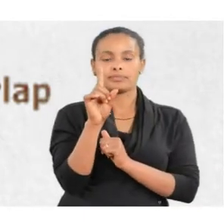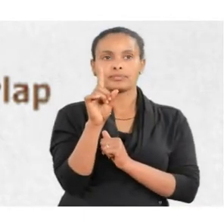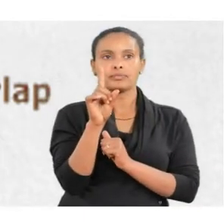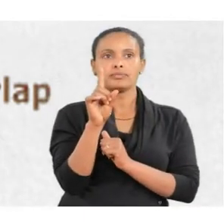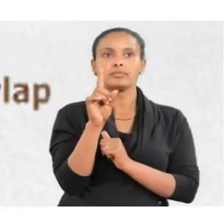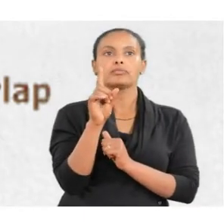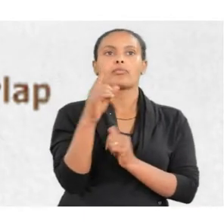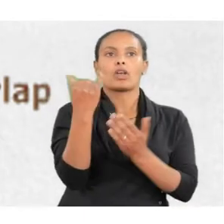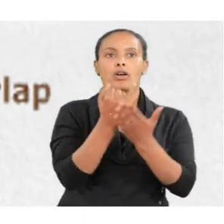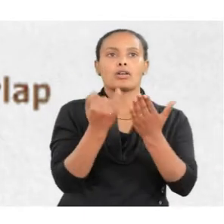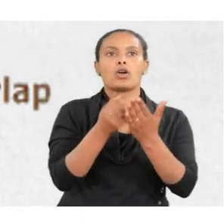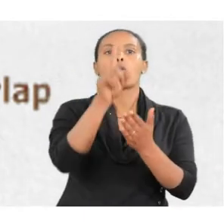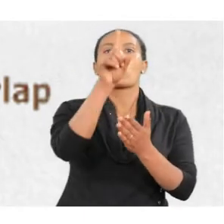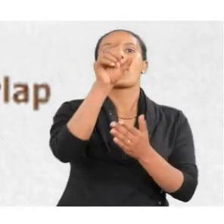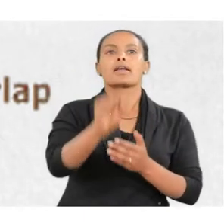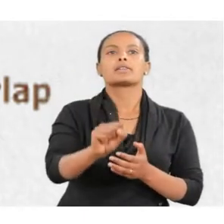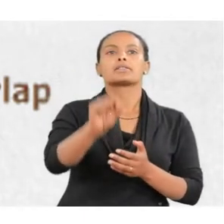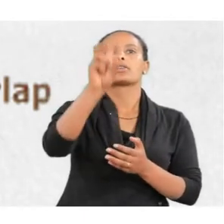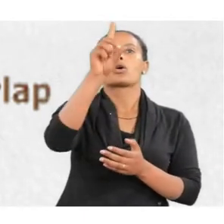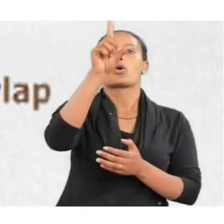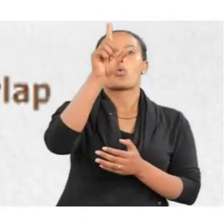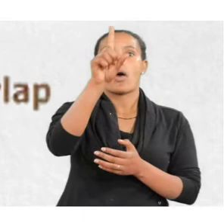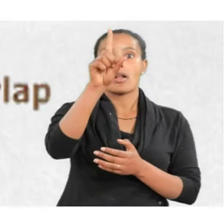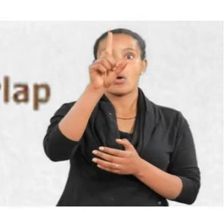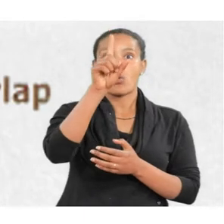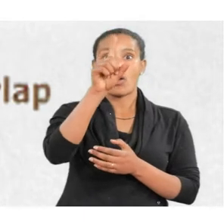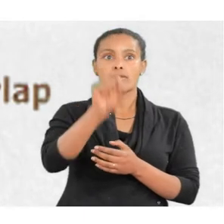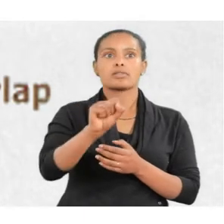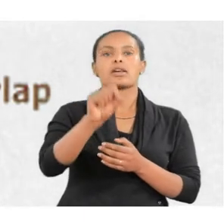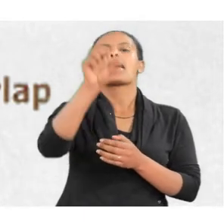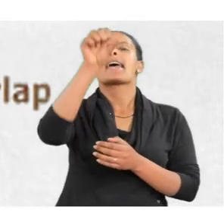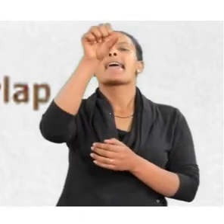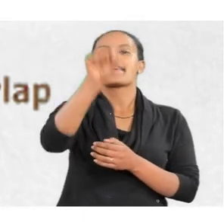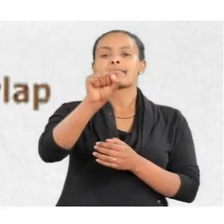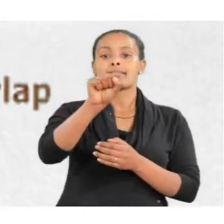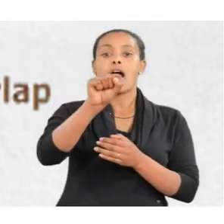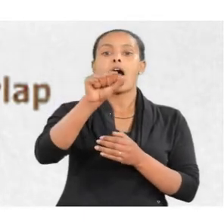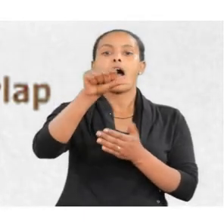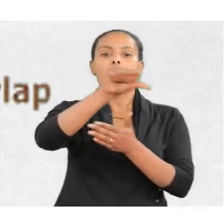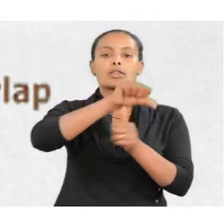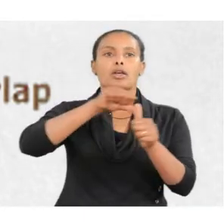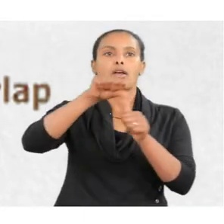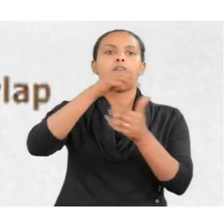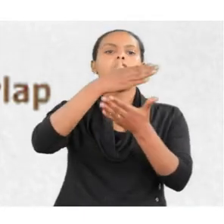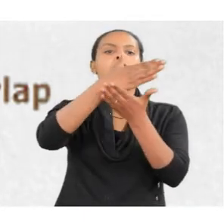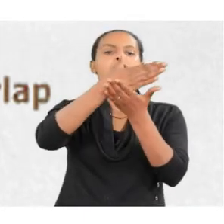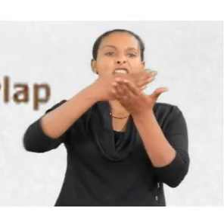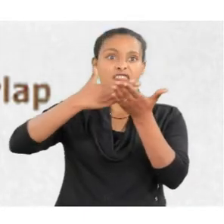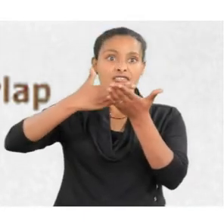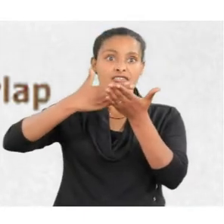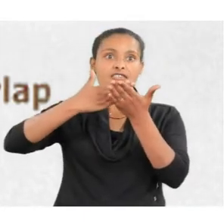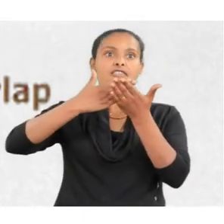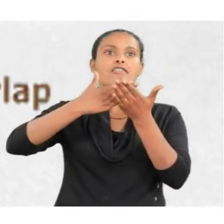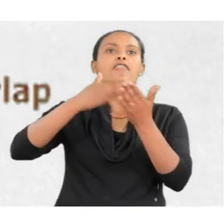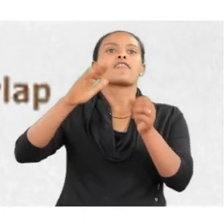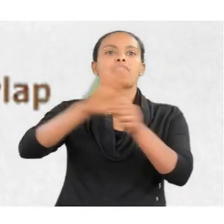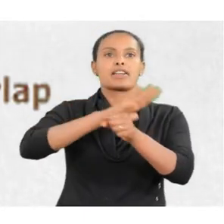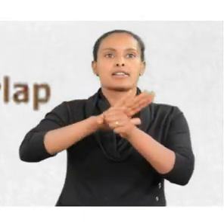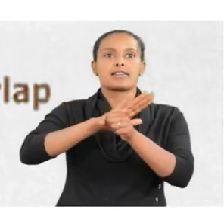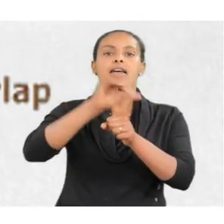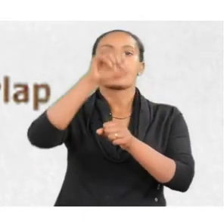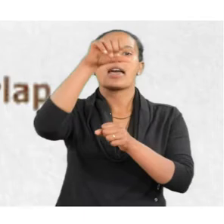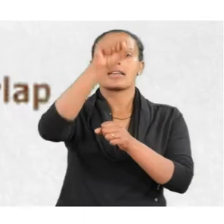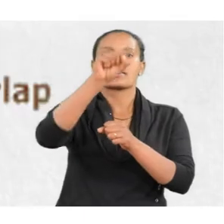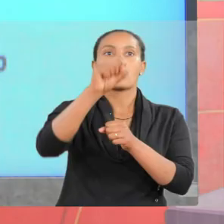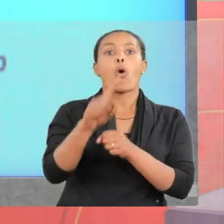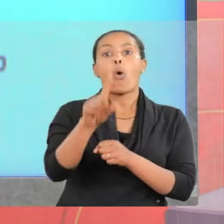electronic configuration is 1s1, you see? S atomic orbital is half-filled. S atomic orbital